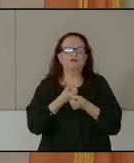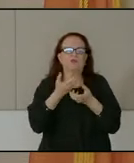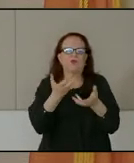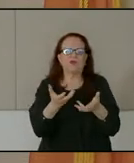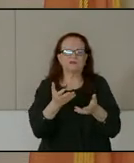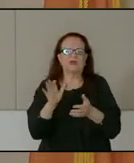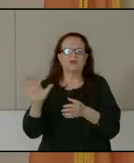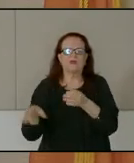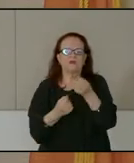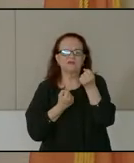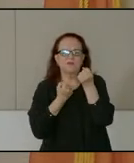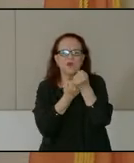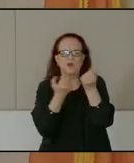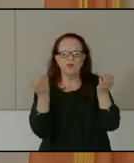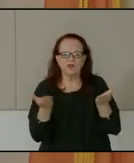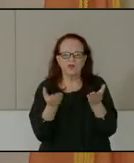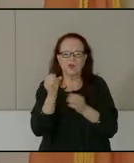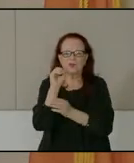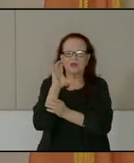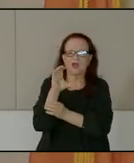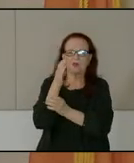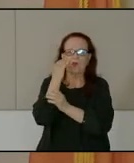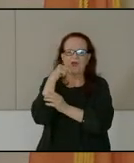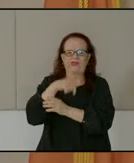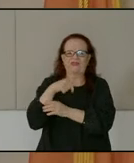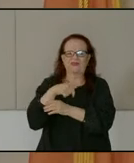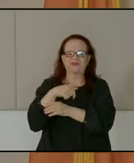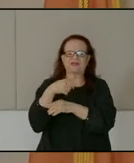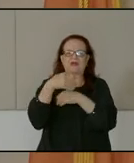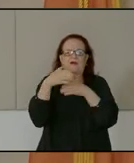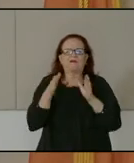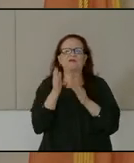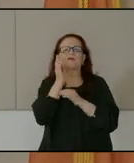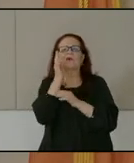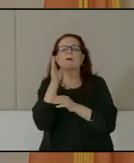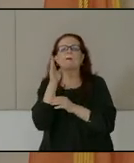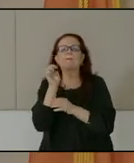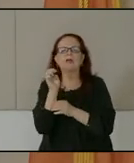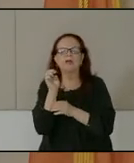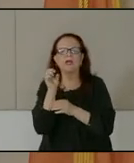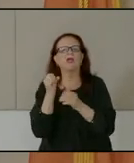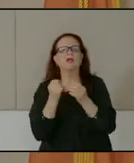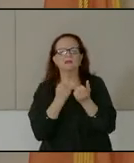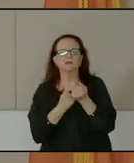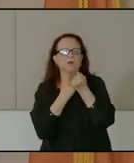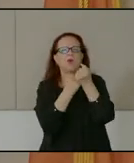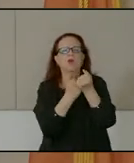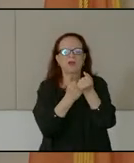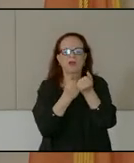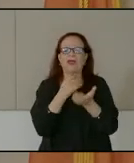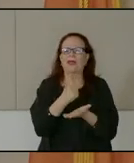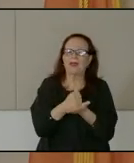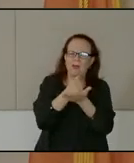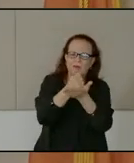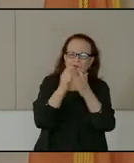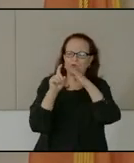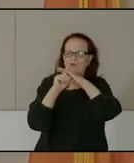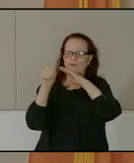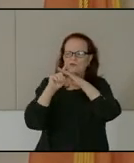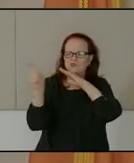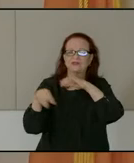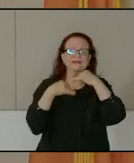County on why this office will be instrumental in helping immigrants and refugees now and in the future.